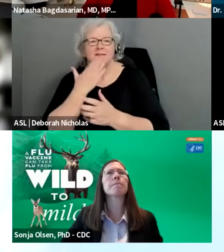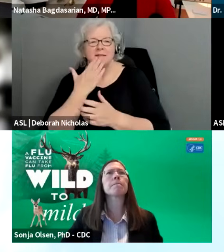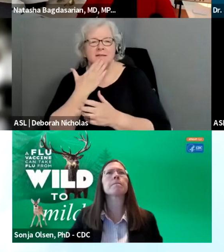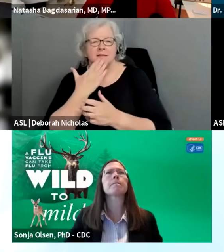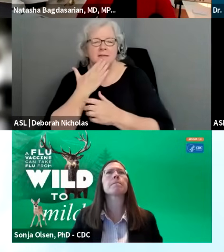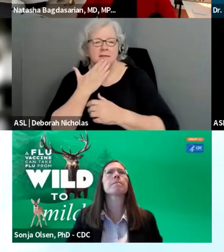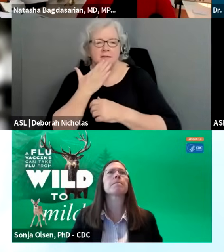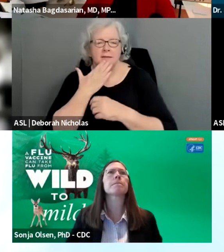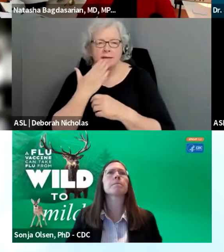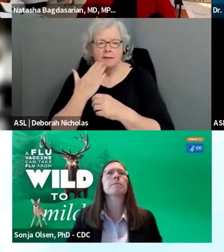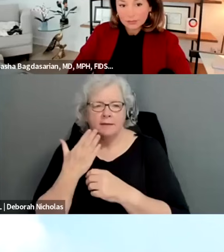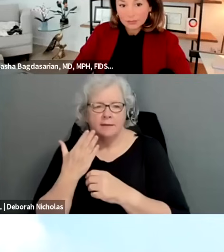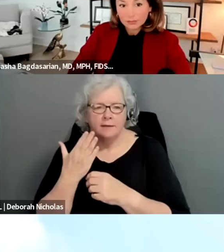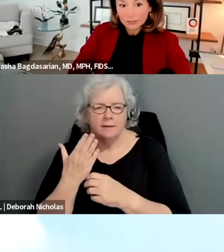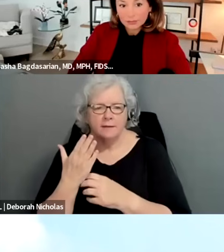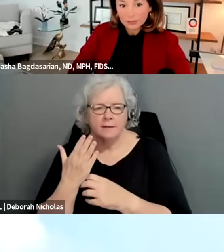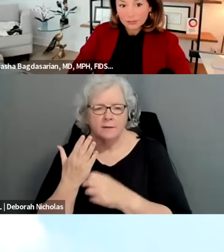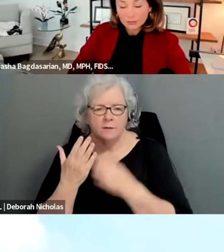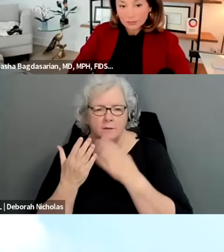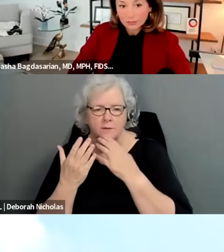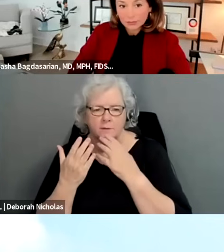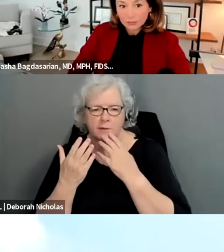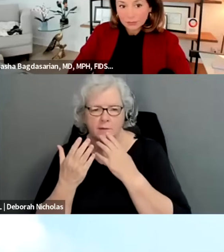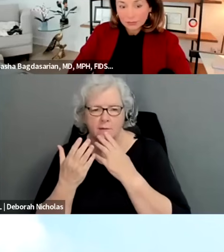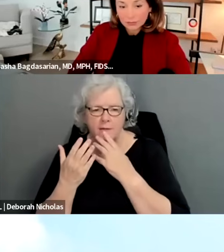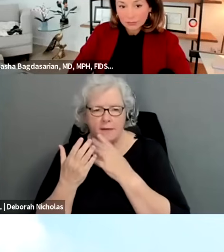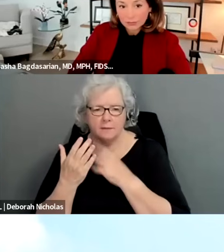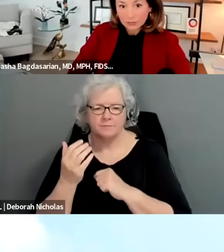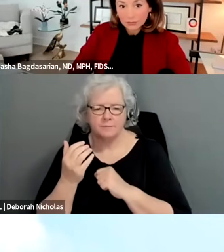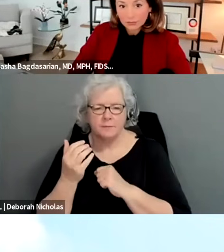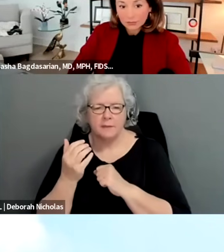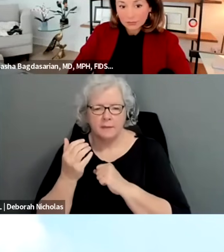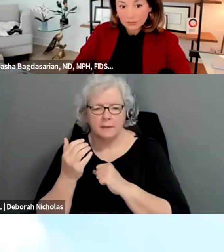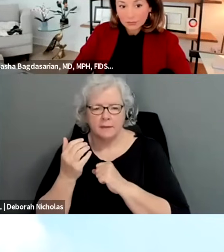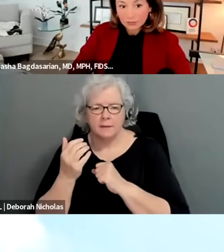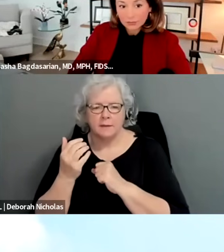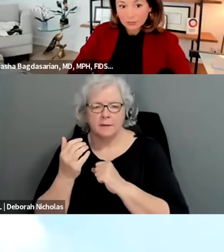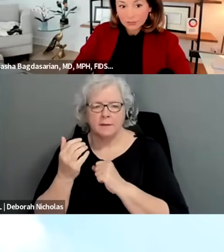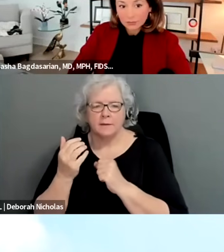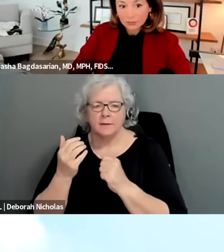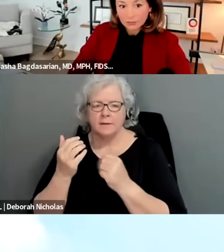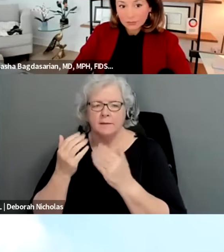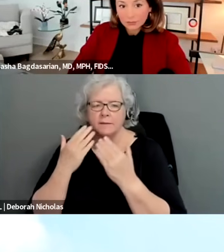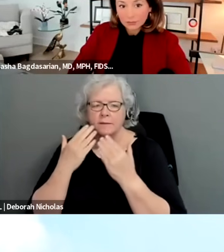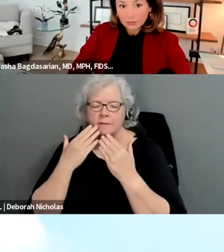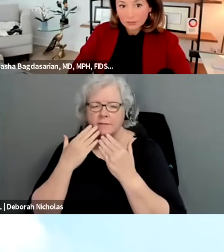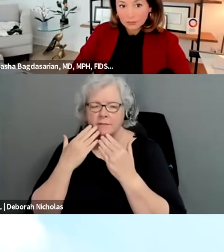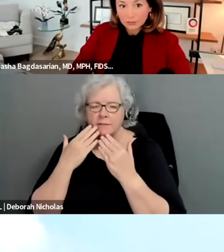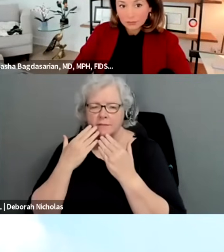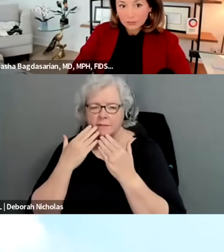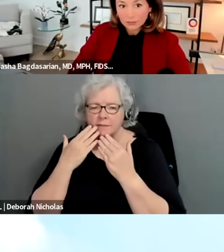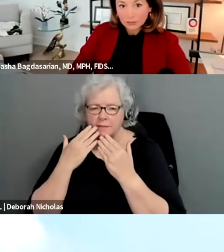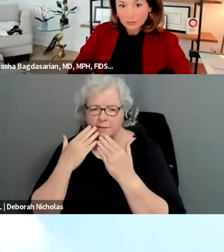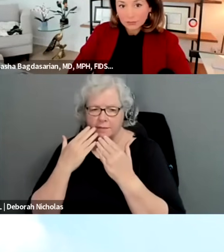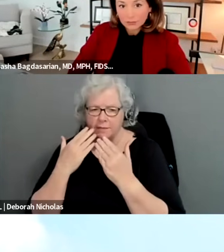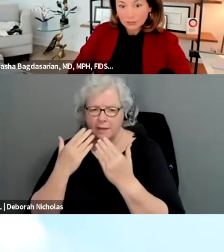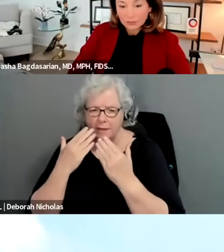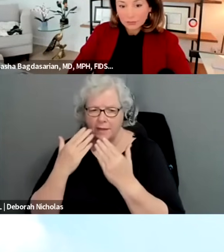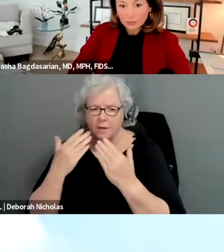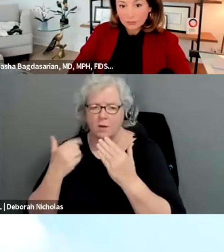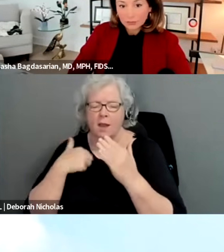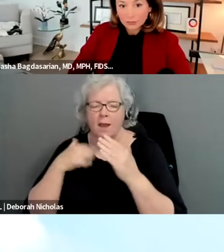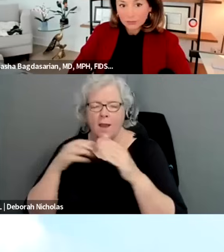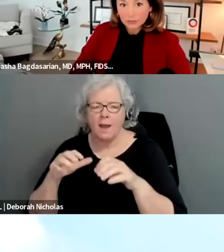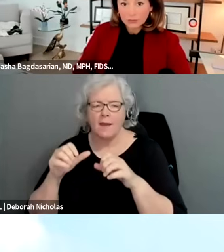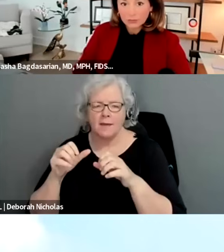that wonderful talk. My question is about testing. I direct an infection control program at a hospital system, and I